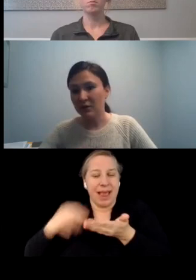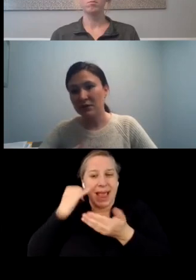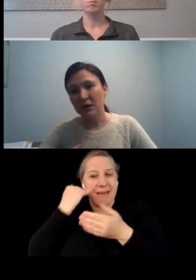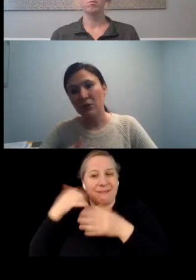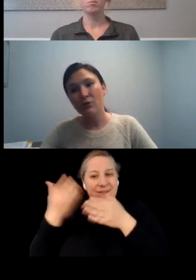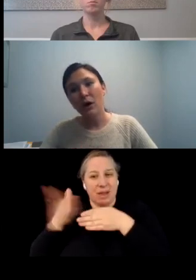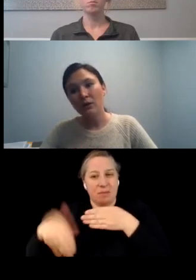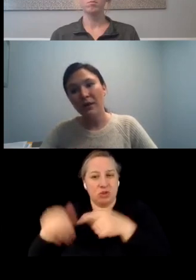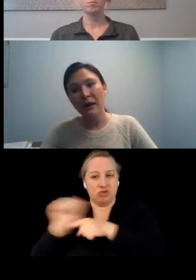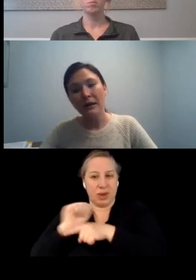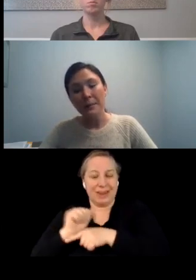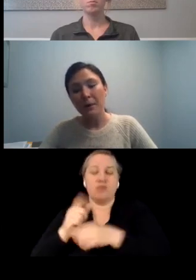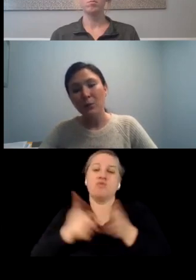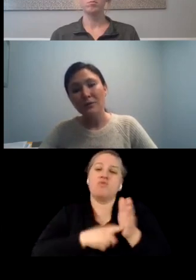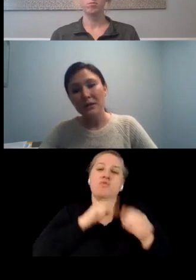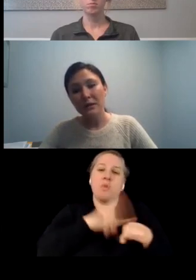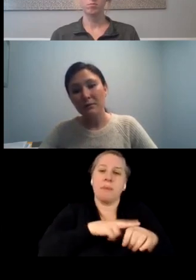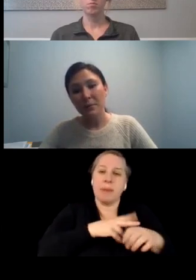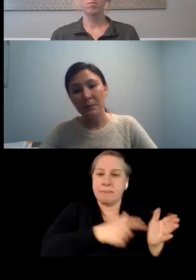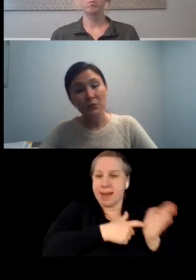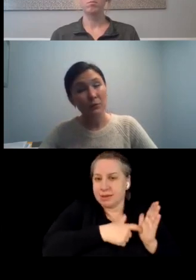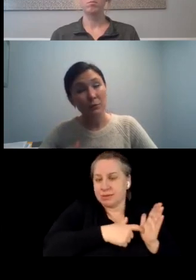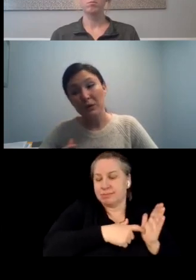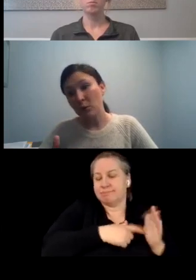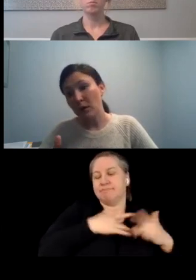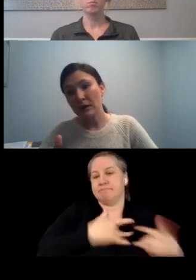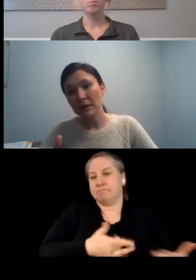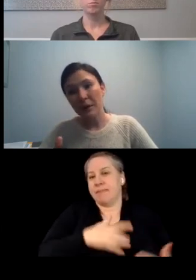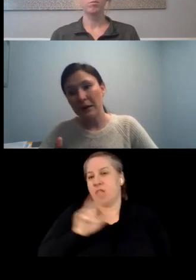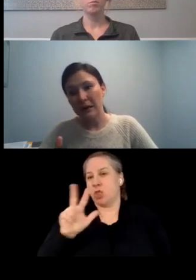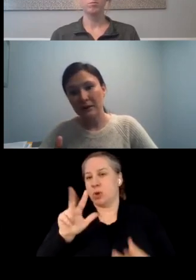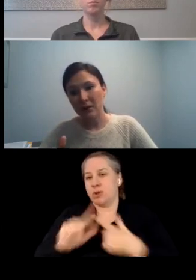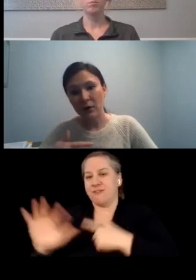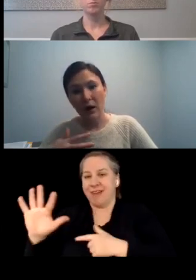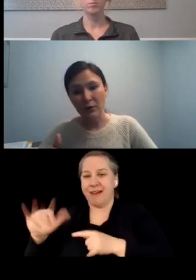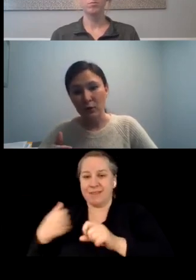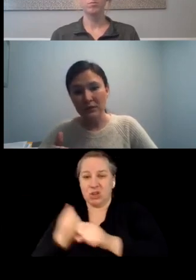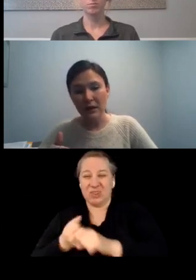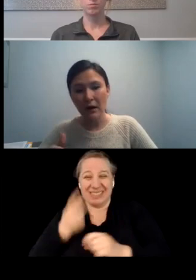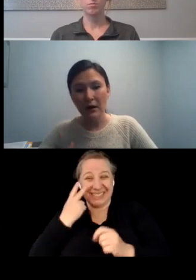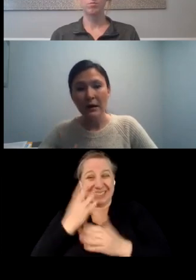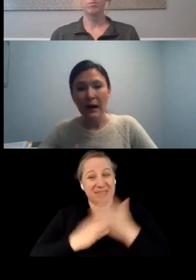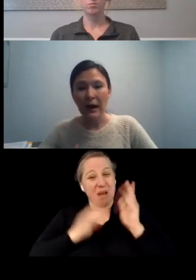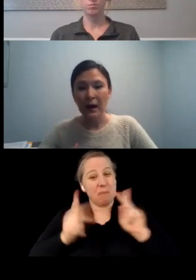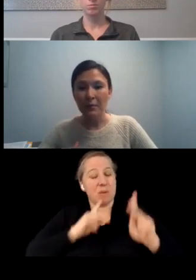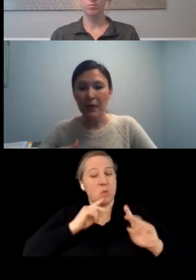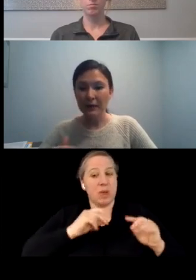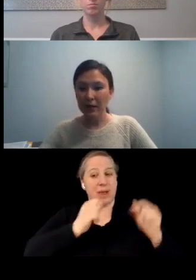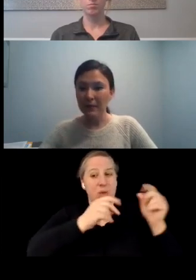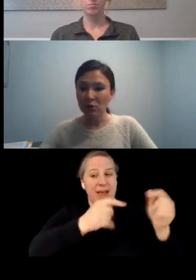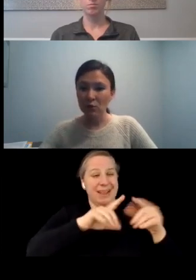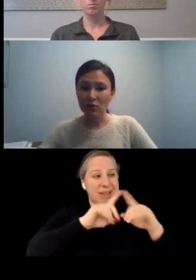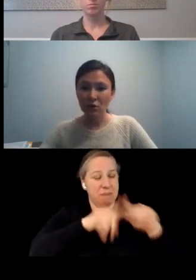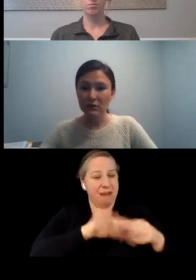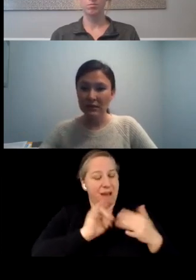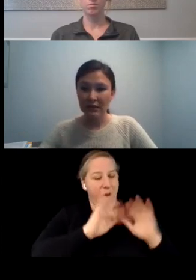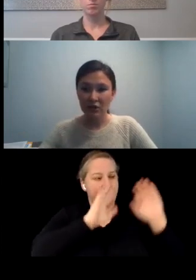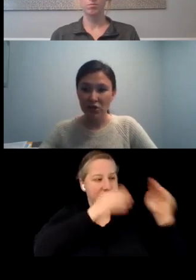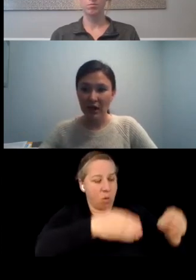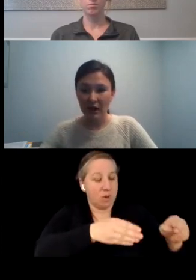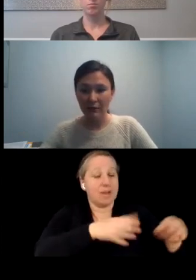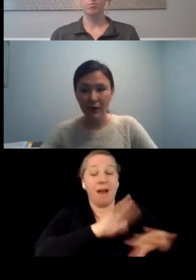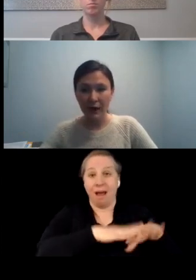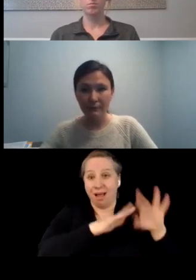3 to 5 years to get through all of that, but we've seen people do it really quickly depending on how focused they are. The online modules, you